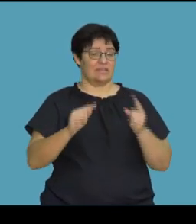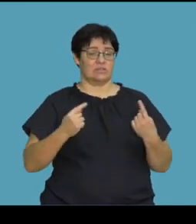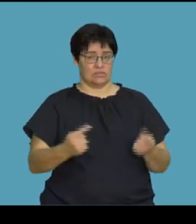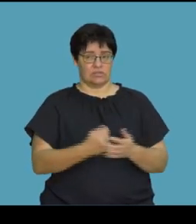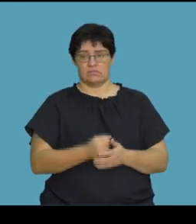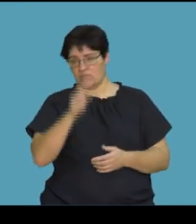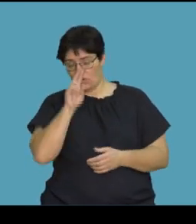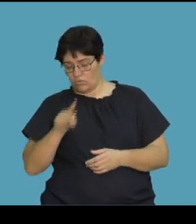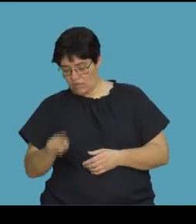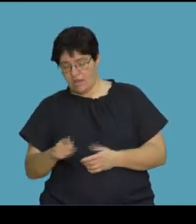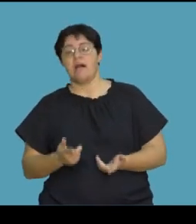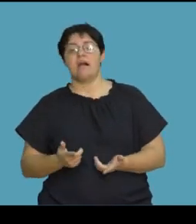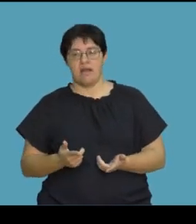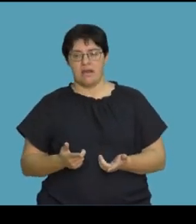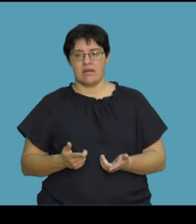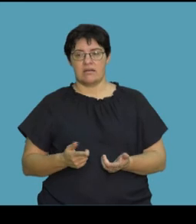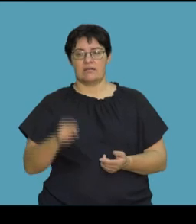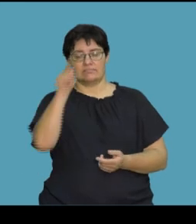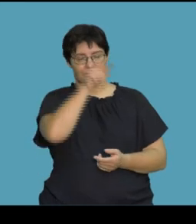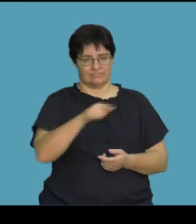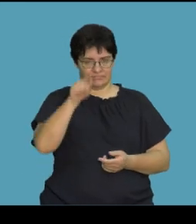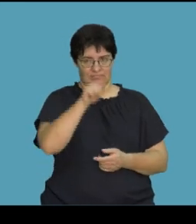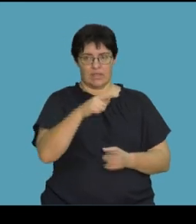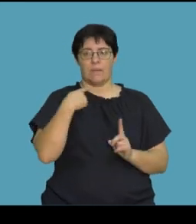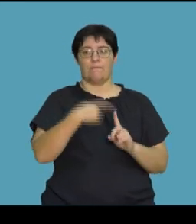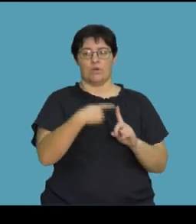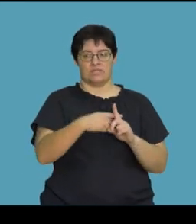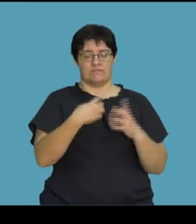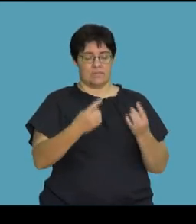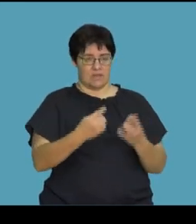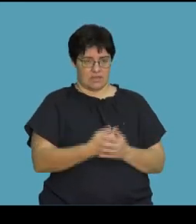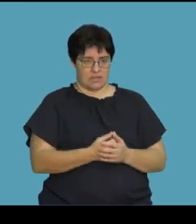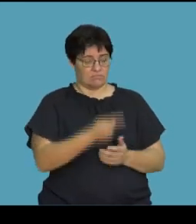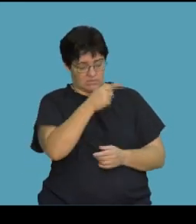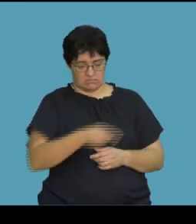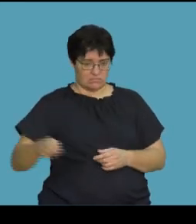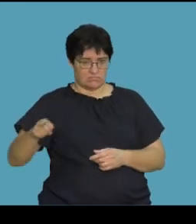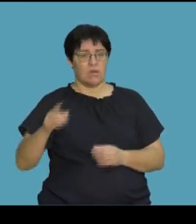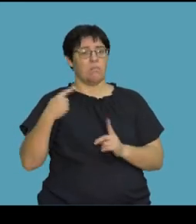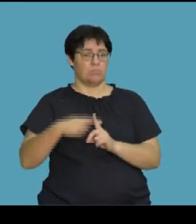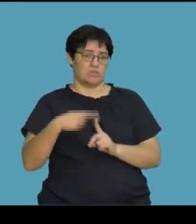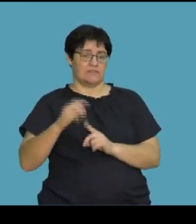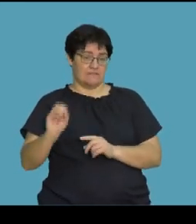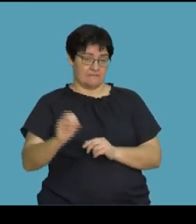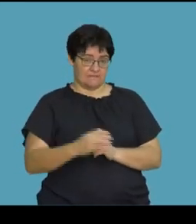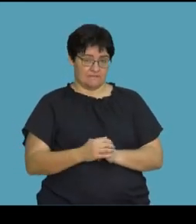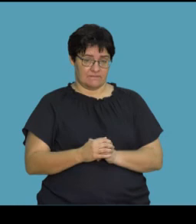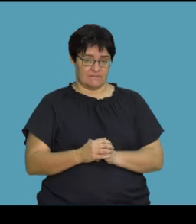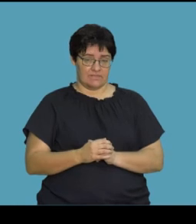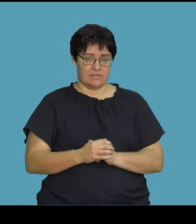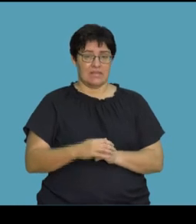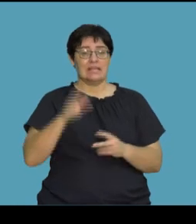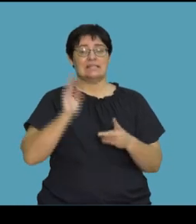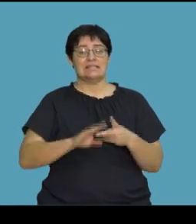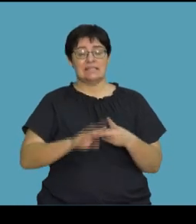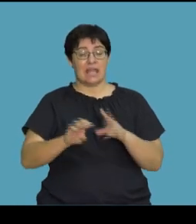number. So if you look at this, I made it to be equal to a positive number, or rather it is equal to a positive number. But the